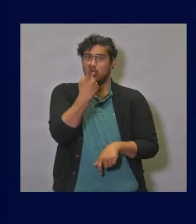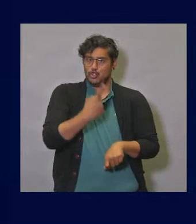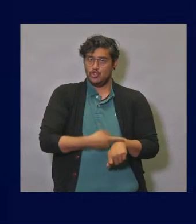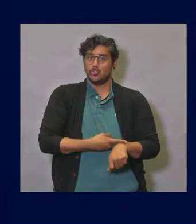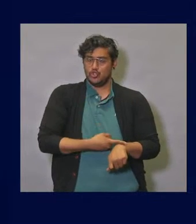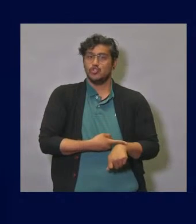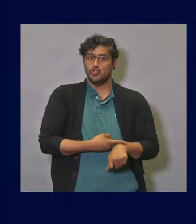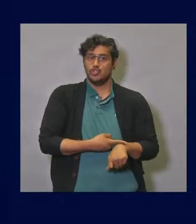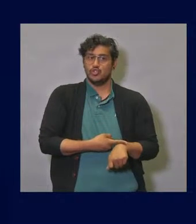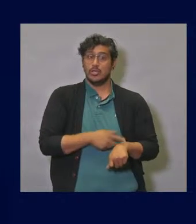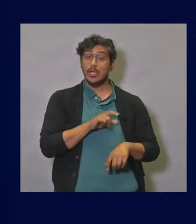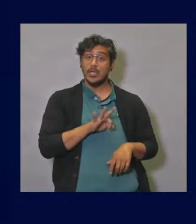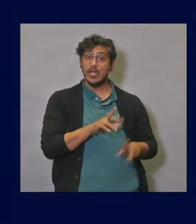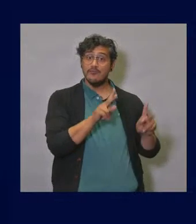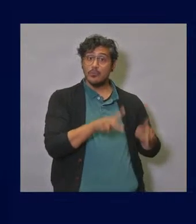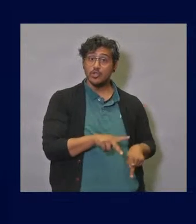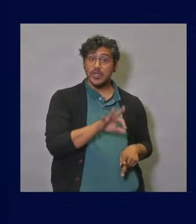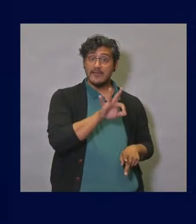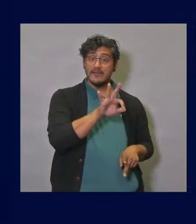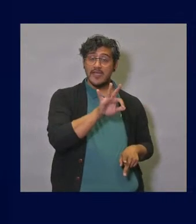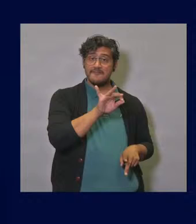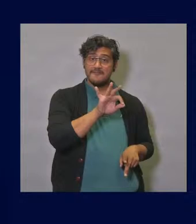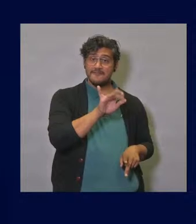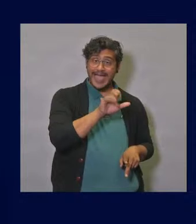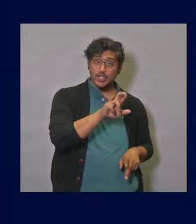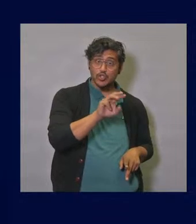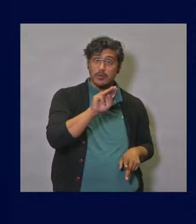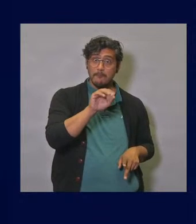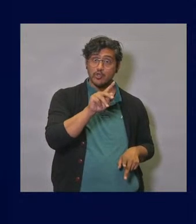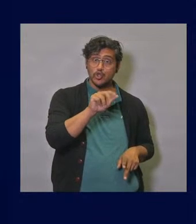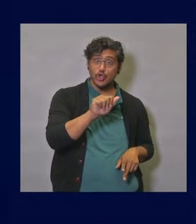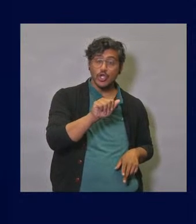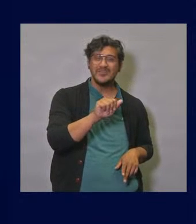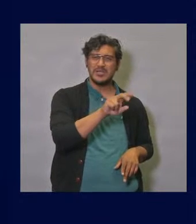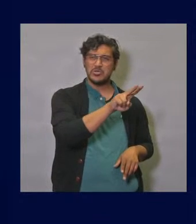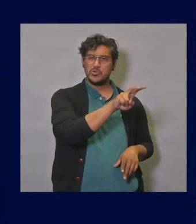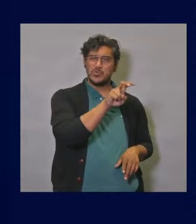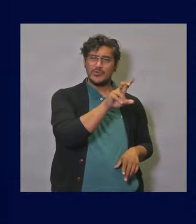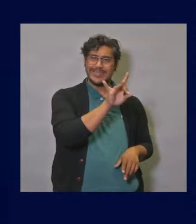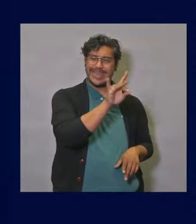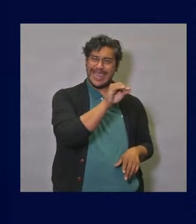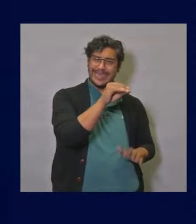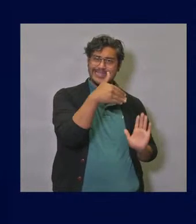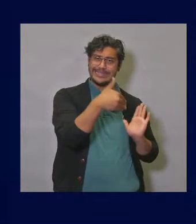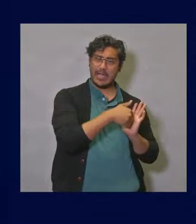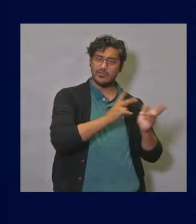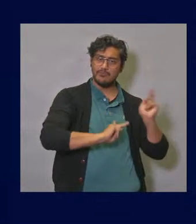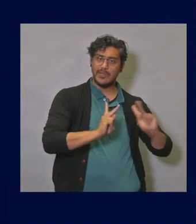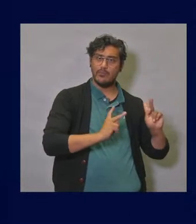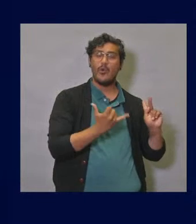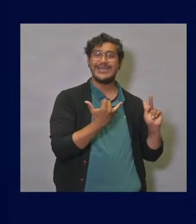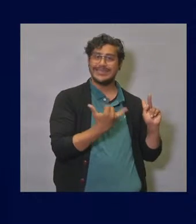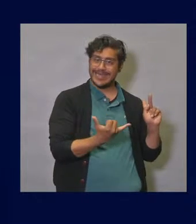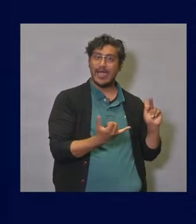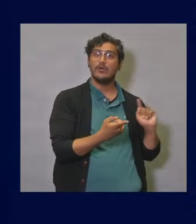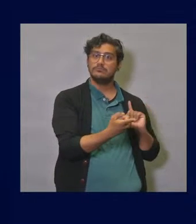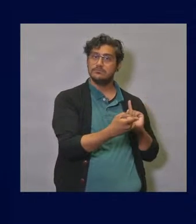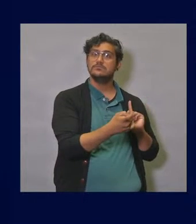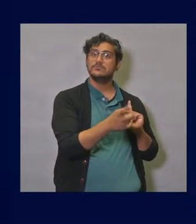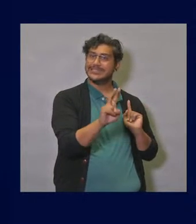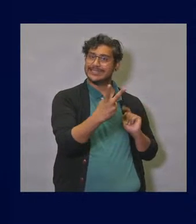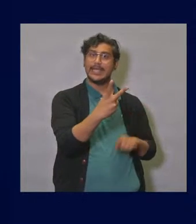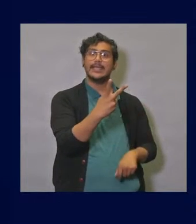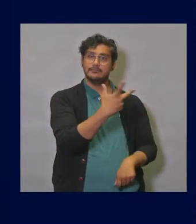people whose first dose was a Pfizer or Moderna vaccine, almost 280,000 people are now overdue for their